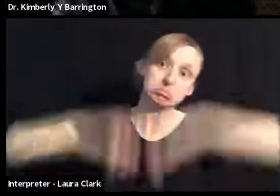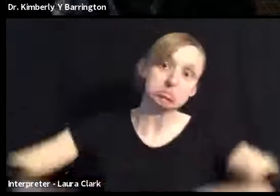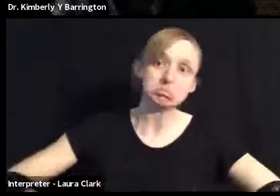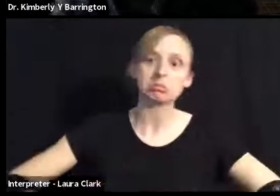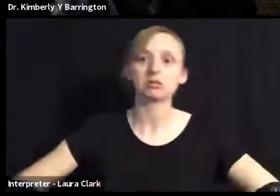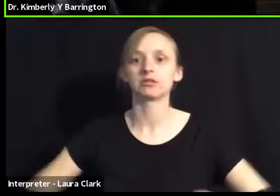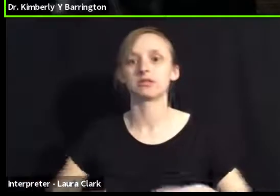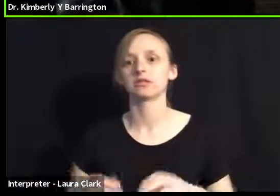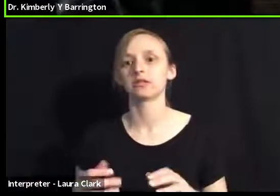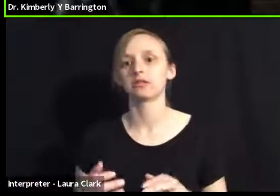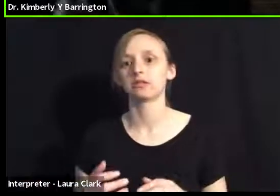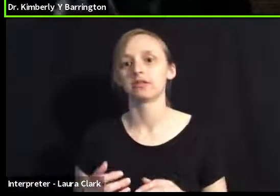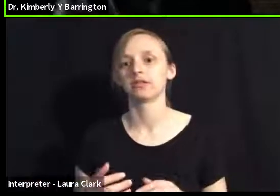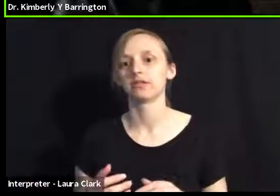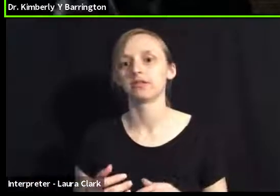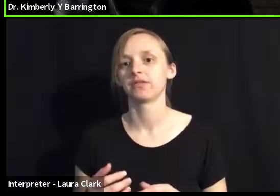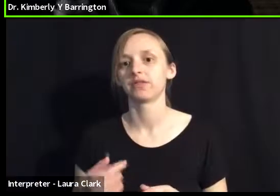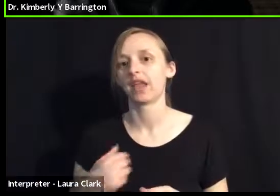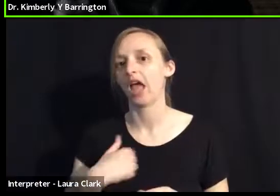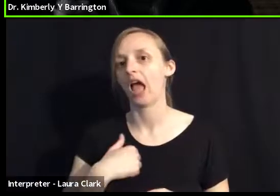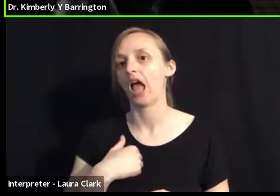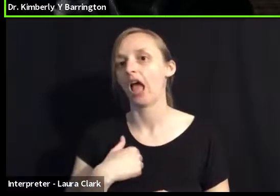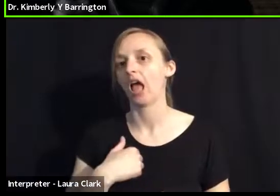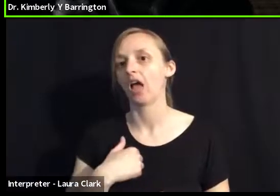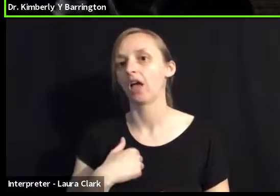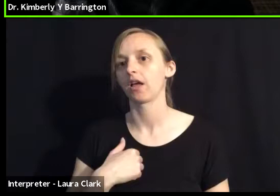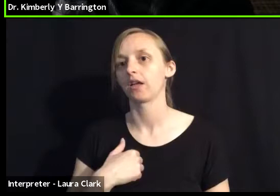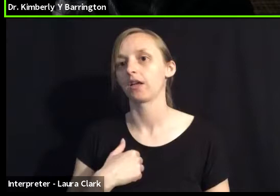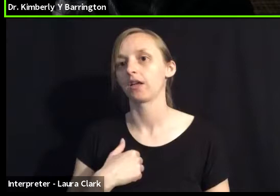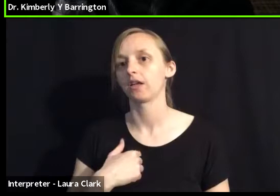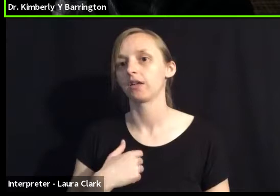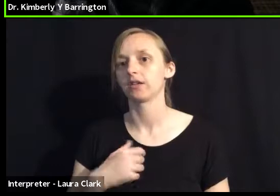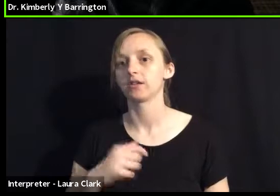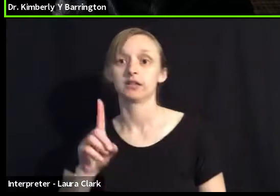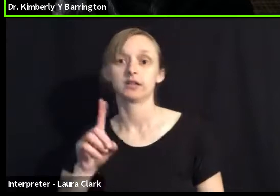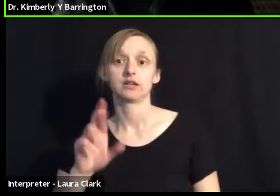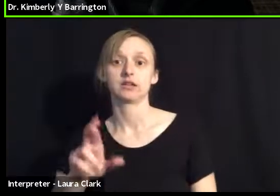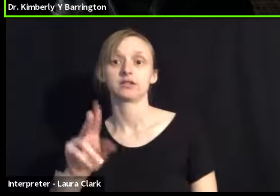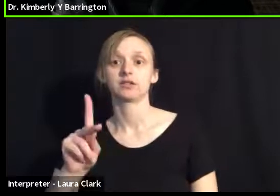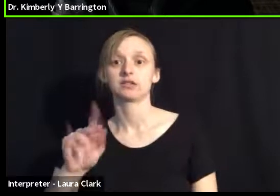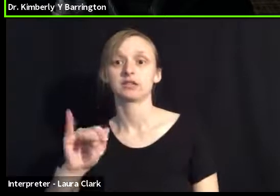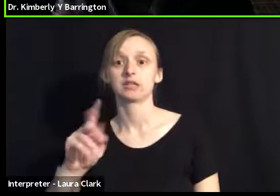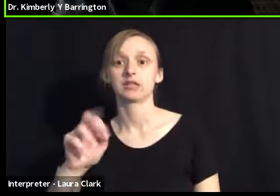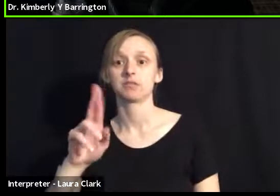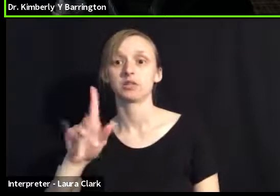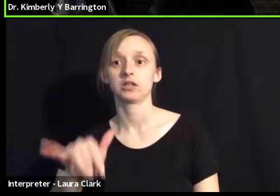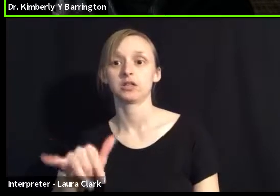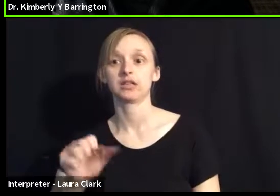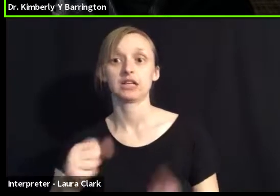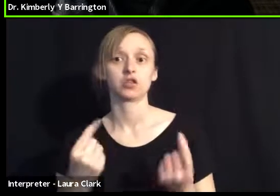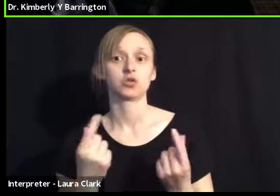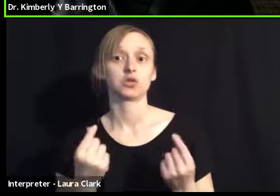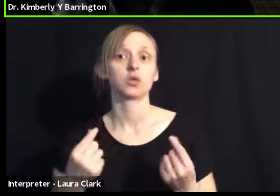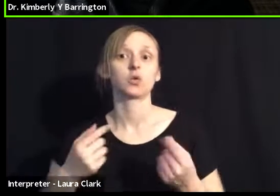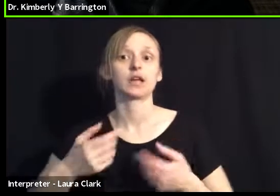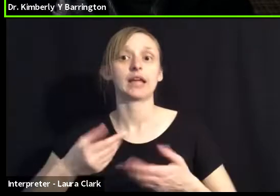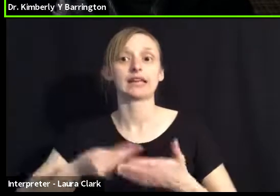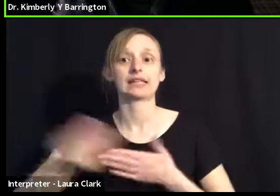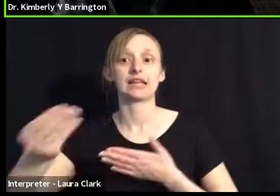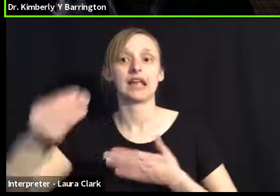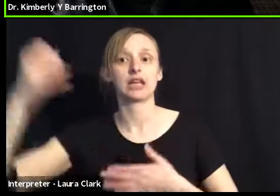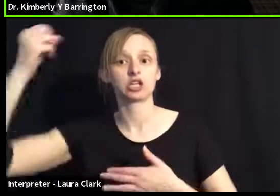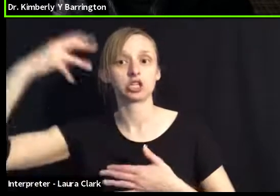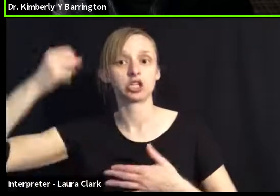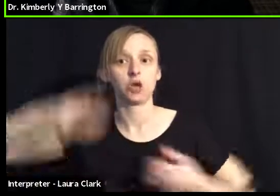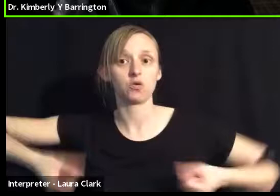believe. Okay. I don't believe that. What you can do is you can get a shower wheelchair, which is more